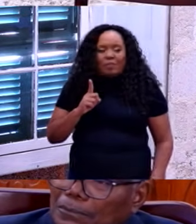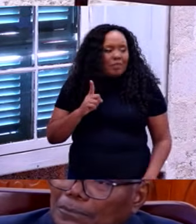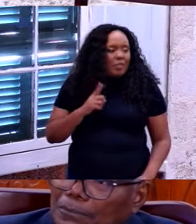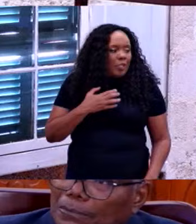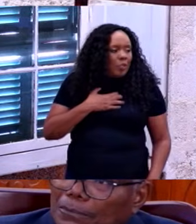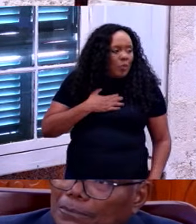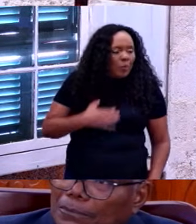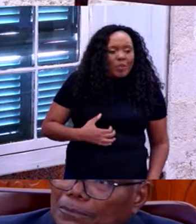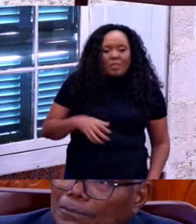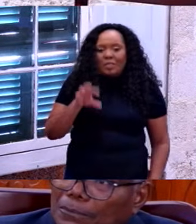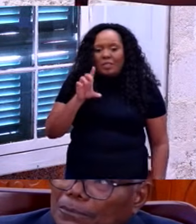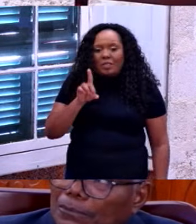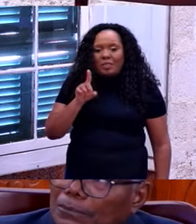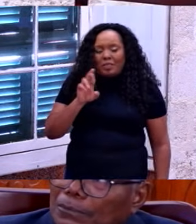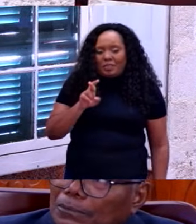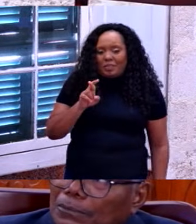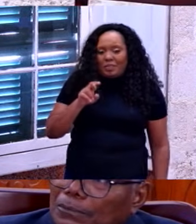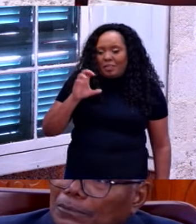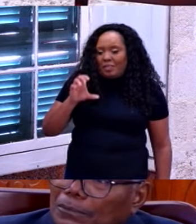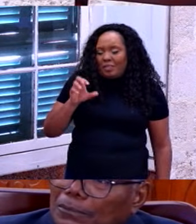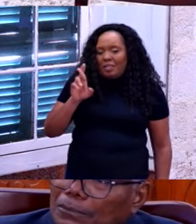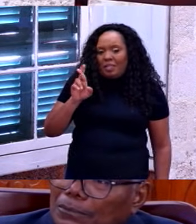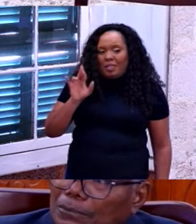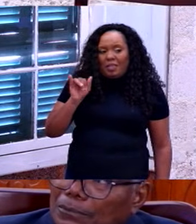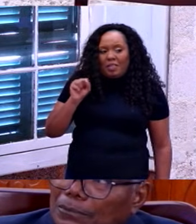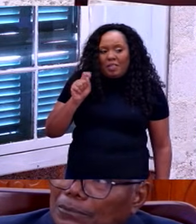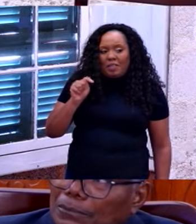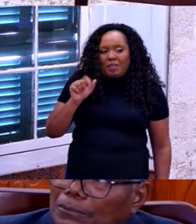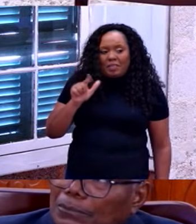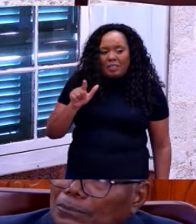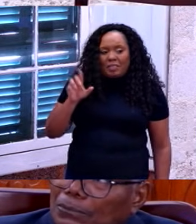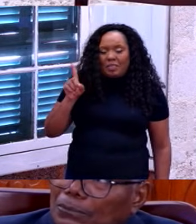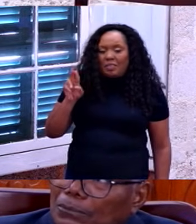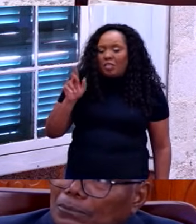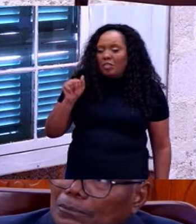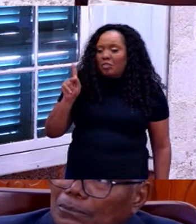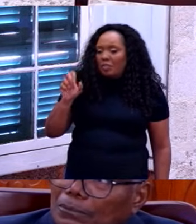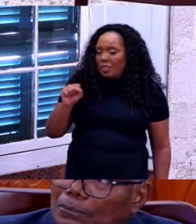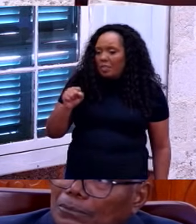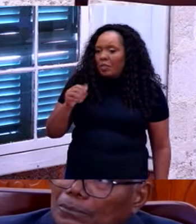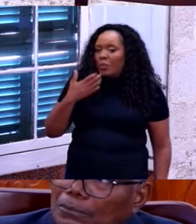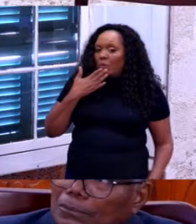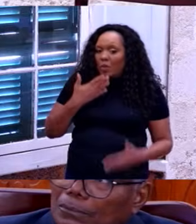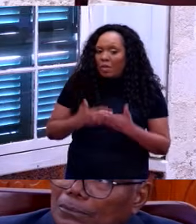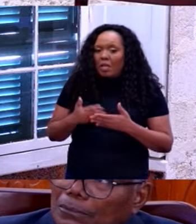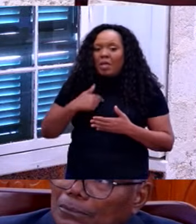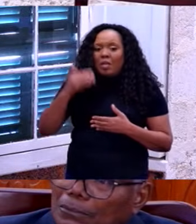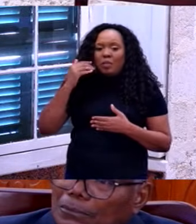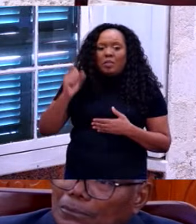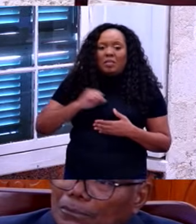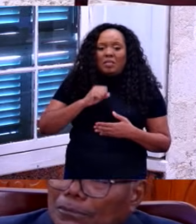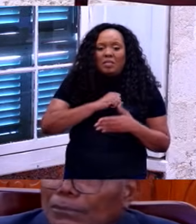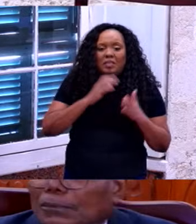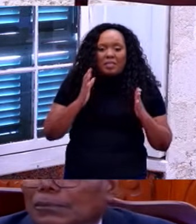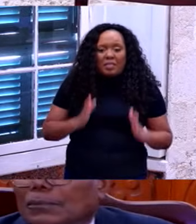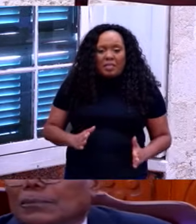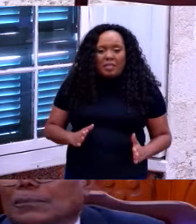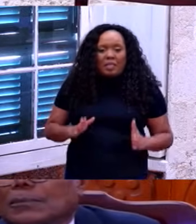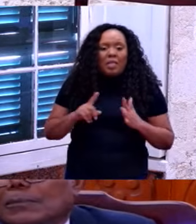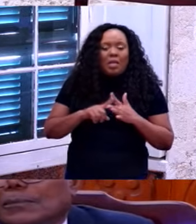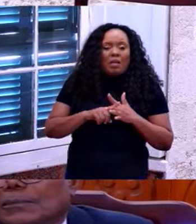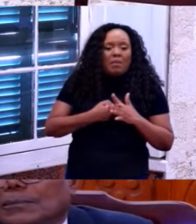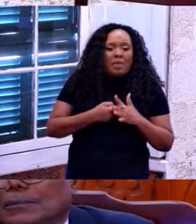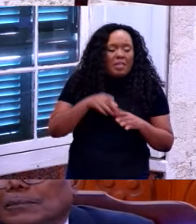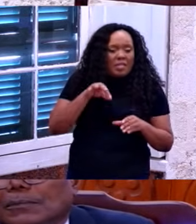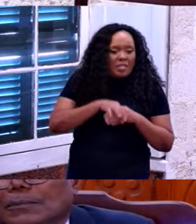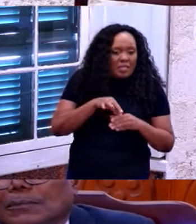onward, we have had a senator move from an opposition at the beginning of an election and by the end